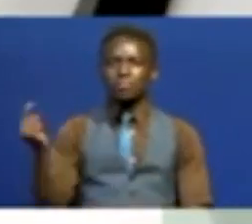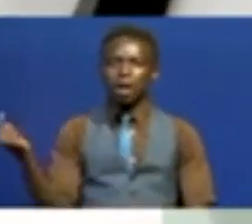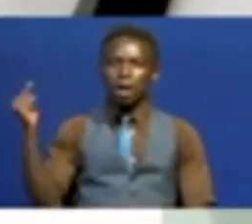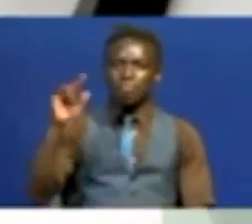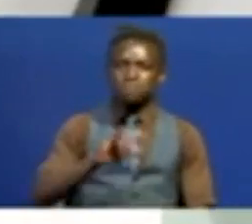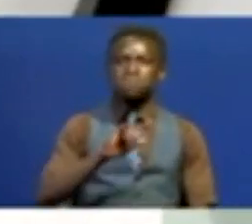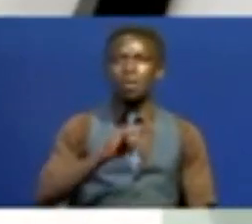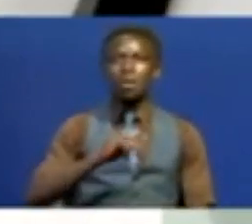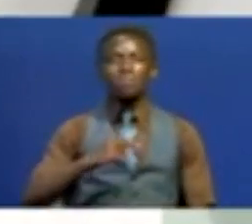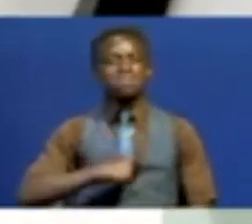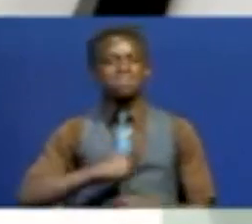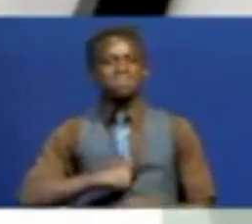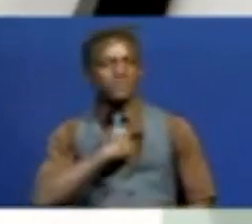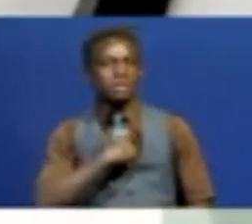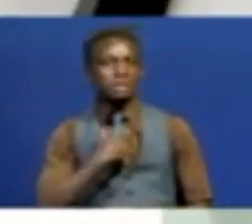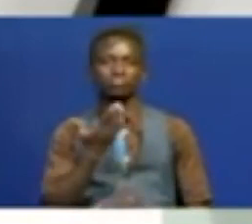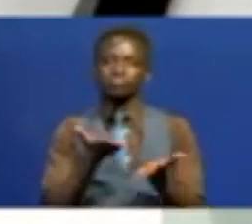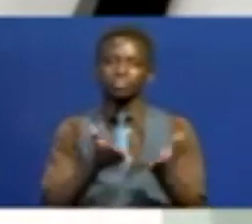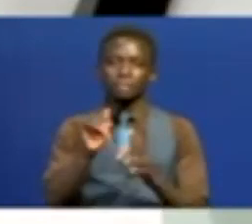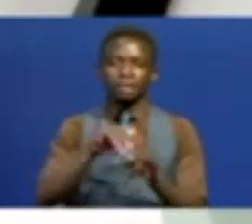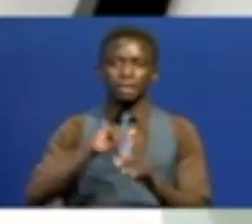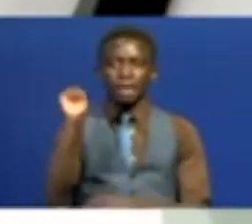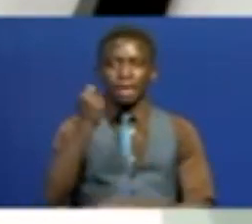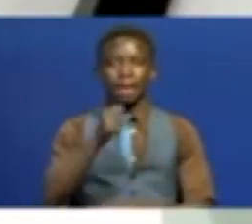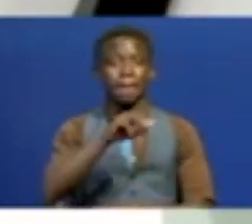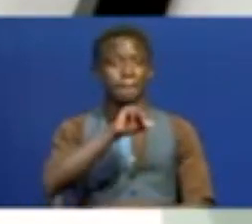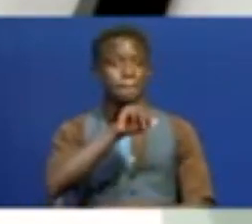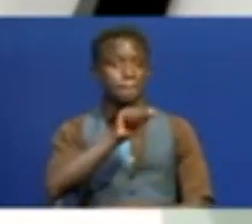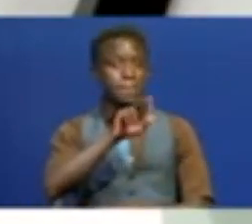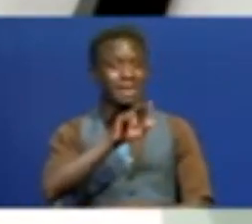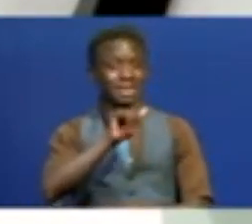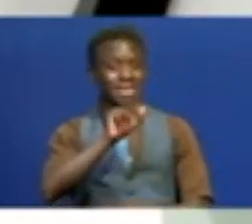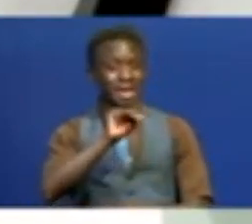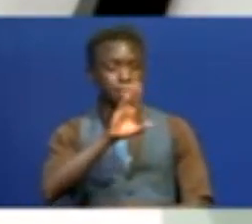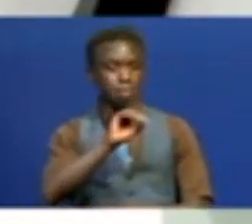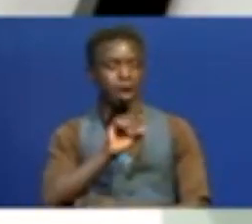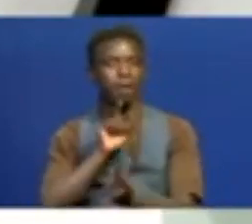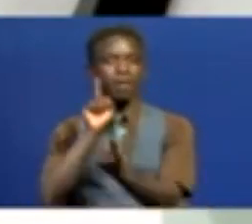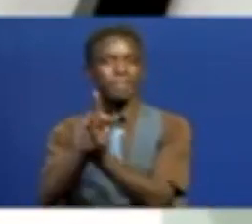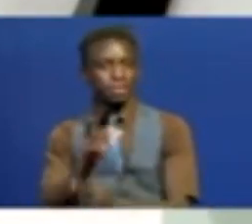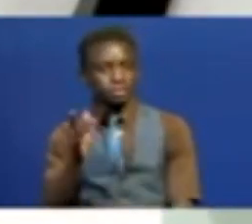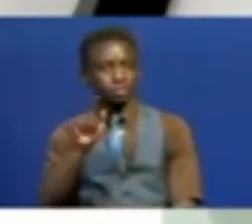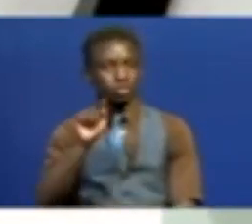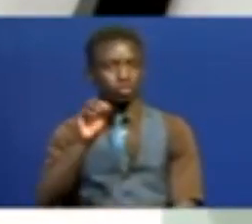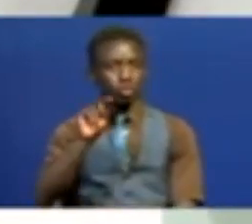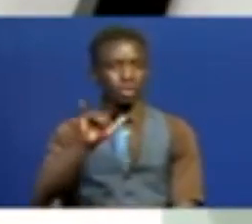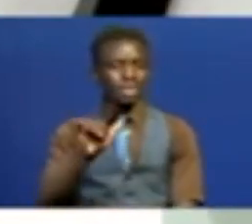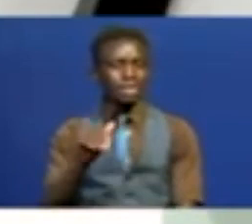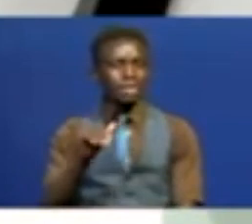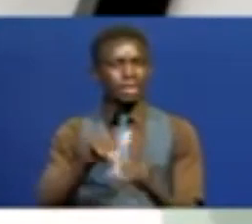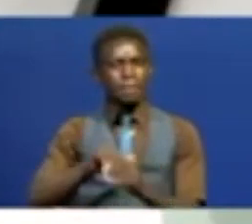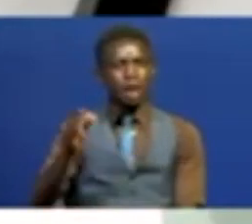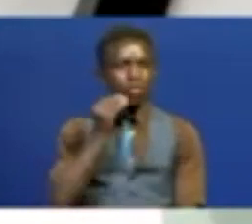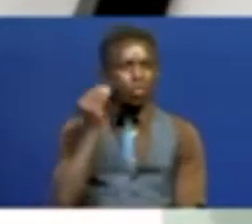in Kenya. Marie Yambo caught up with Tony at his home here in Nairobi, Kenya, the Hurlingham area, to try and